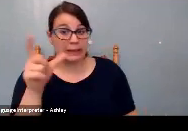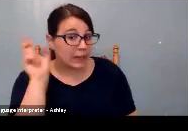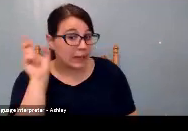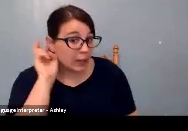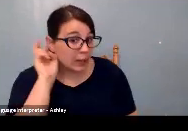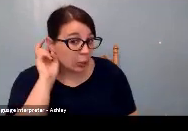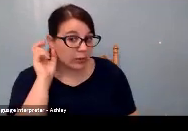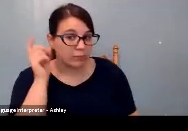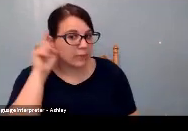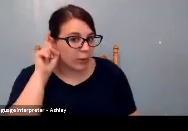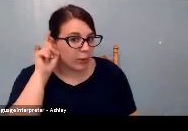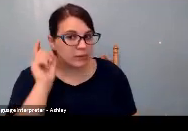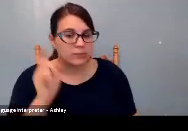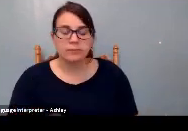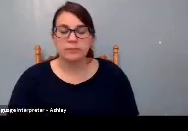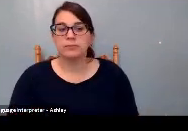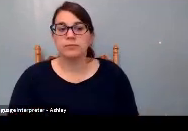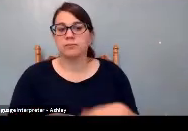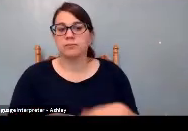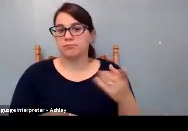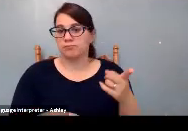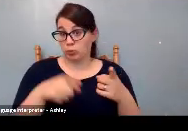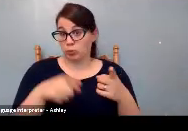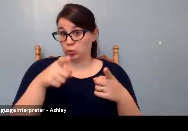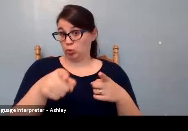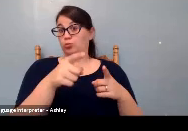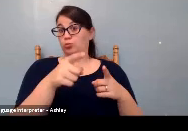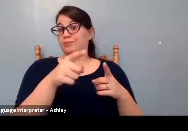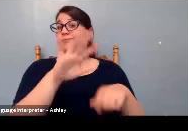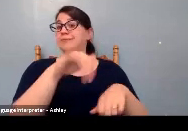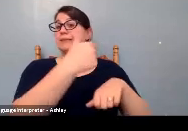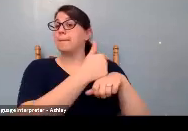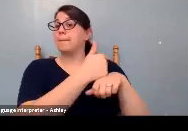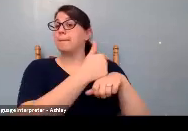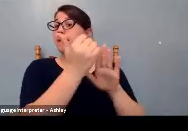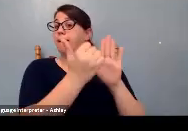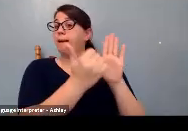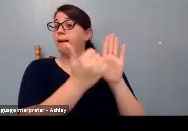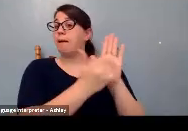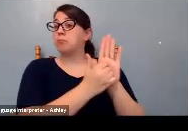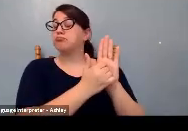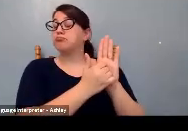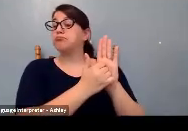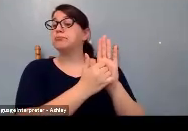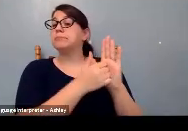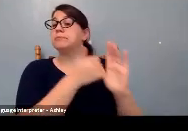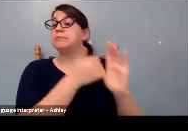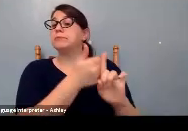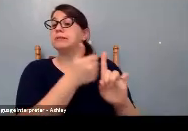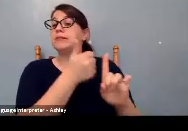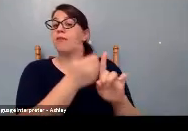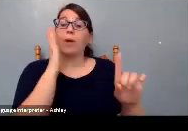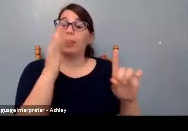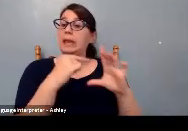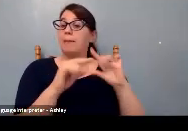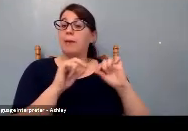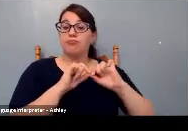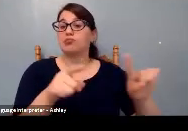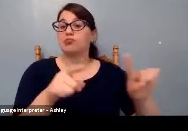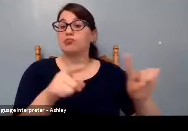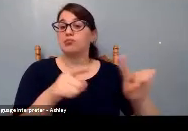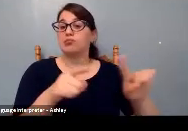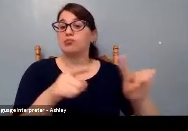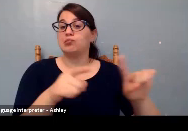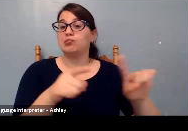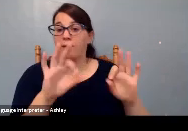you can set it up to where it will send an email notification for this special event to family and friends. When the family or